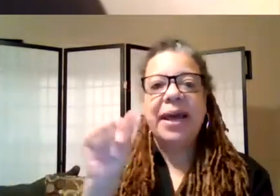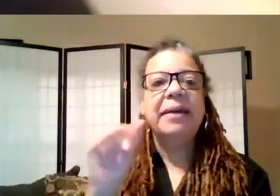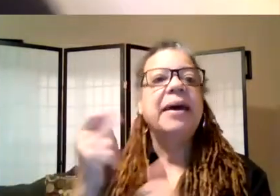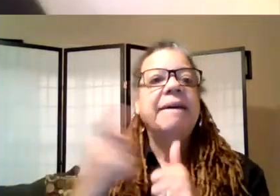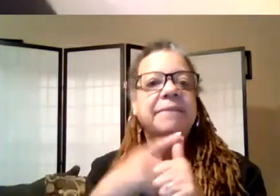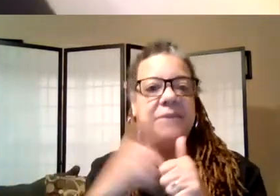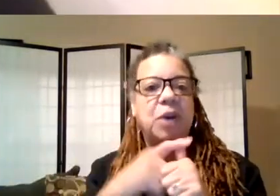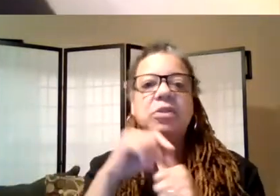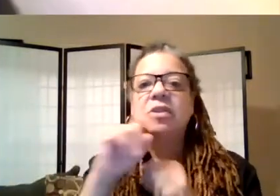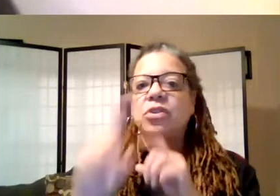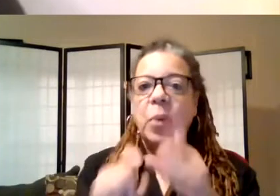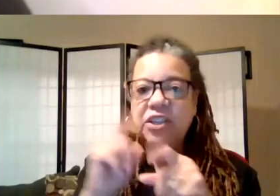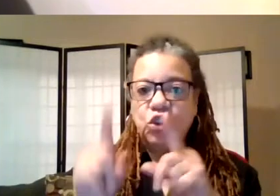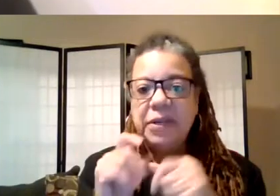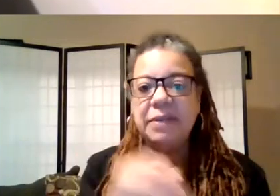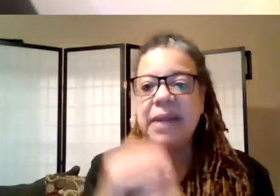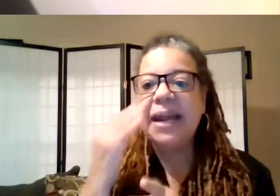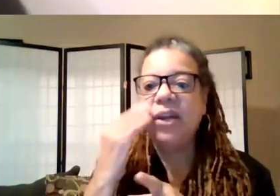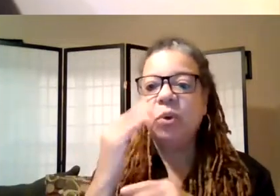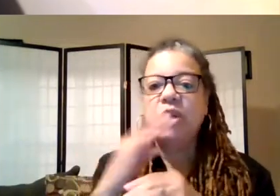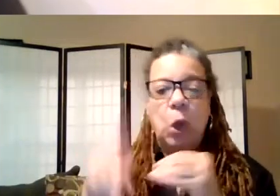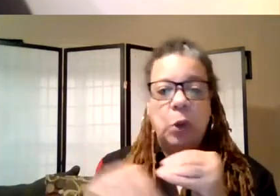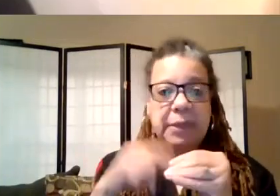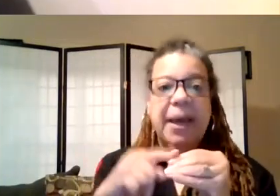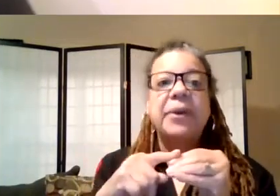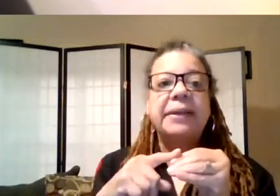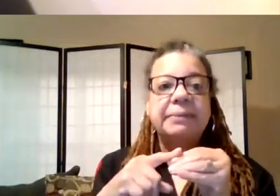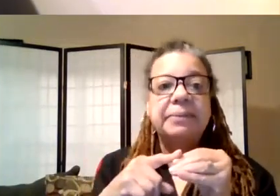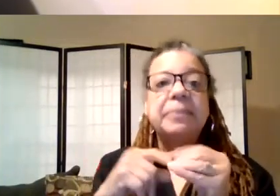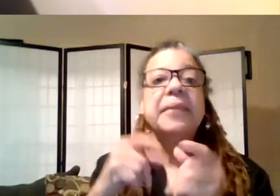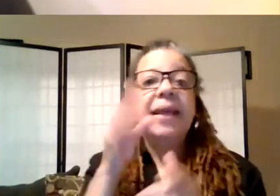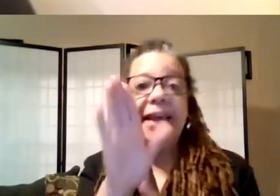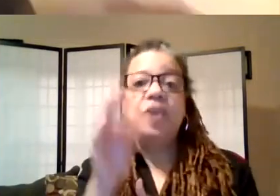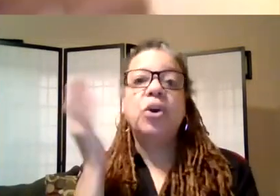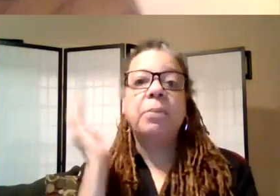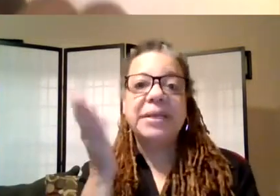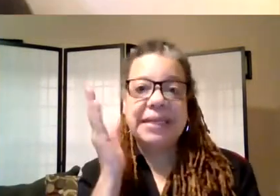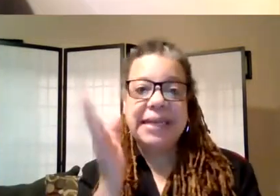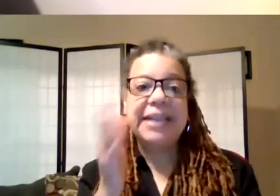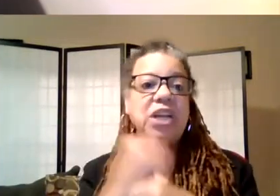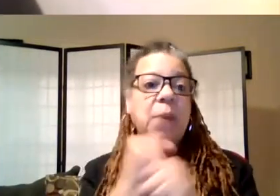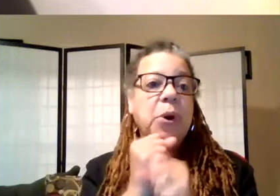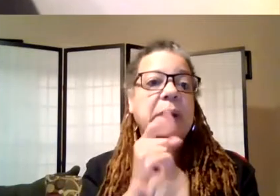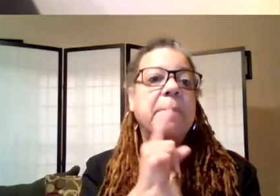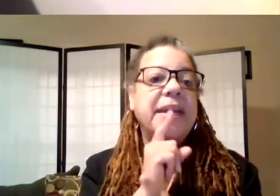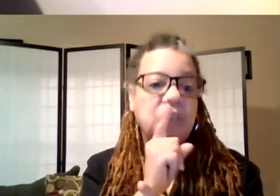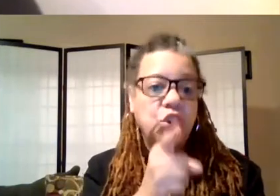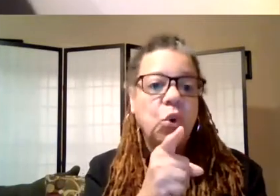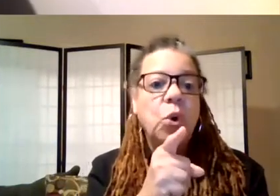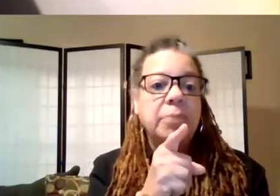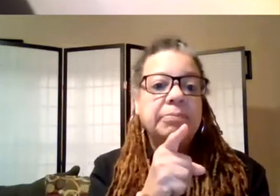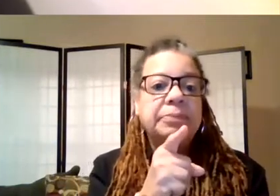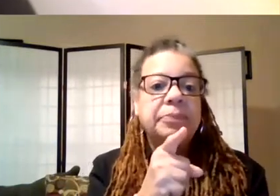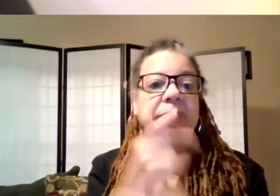question, and I know you talked about it in the presentation, but just want to make sure we put an underline,